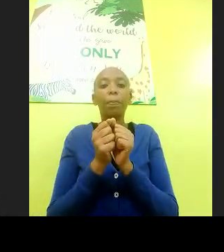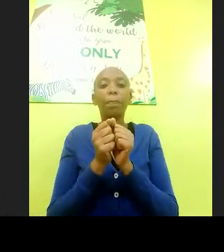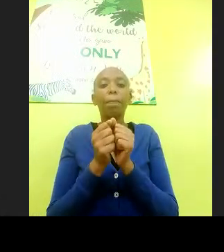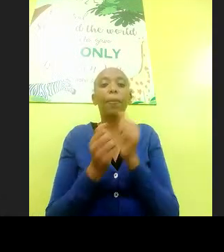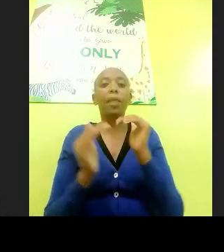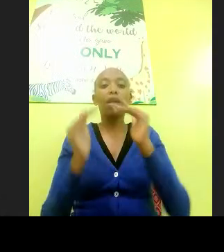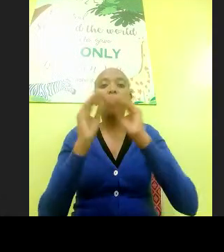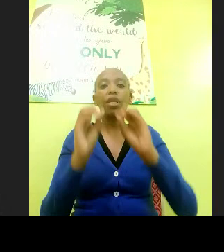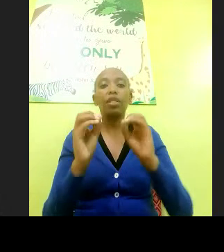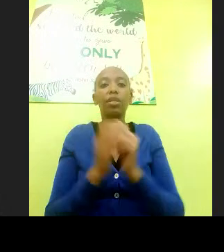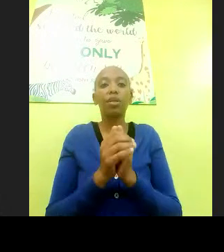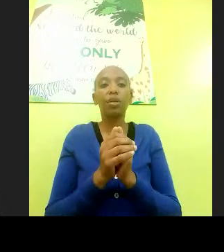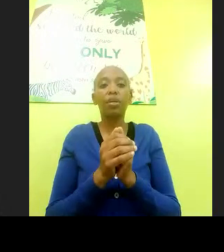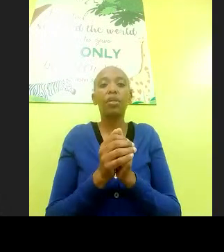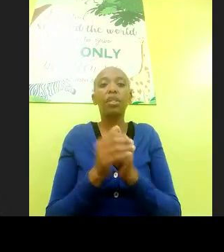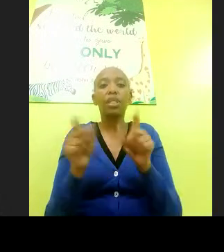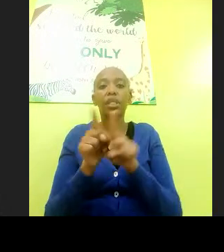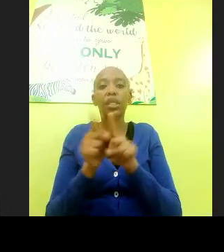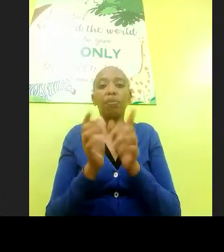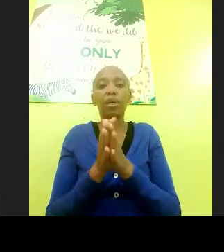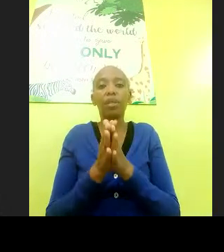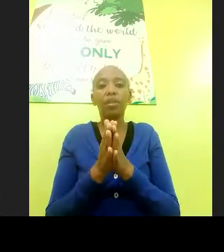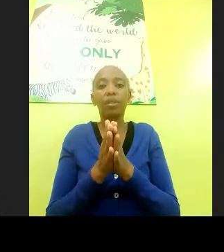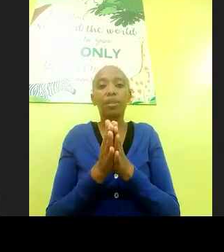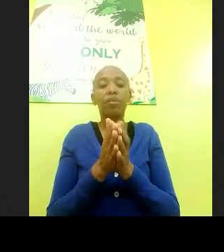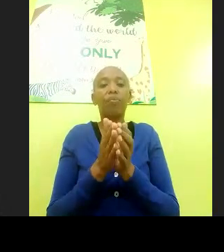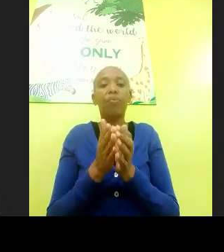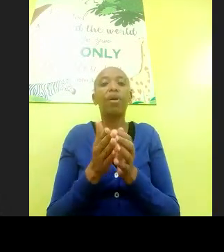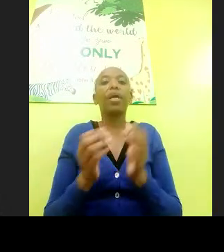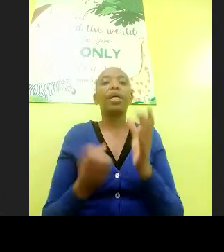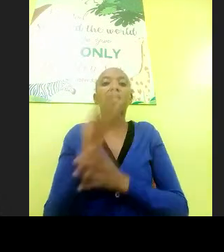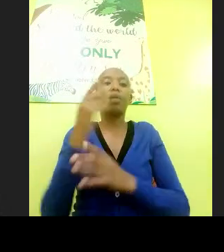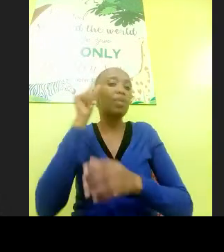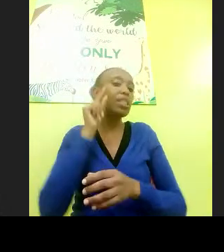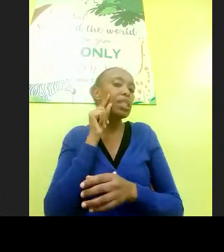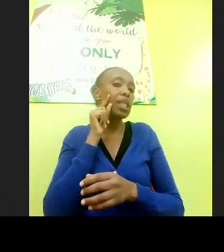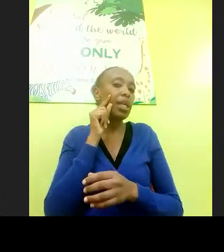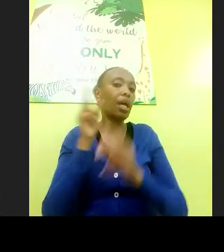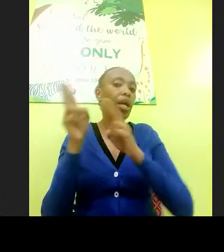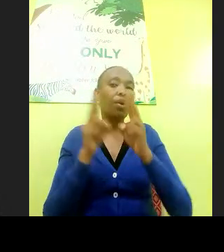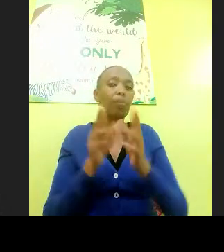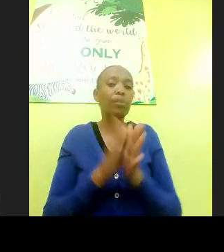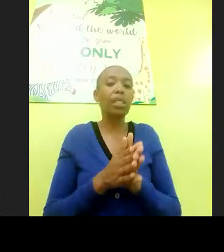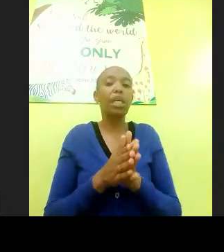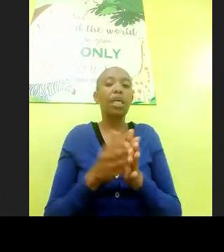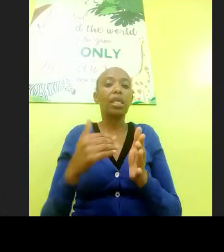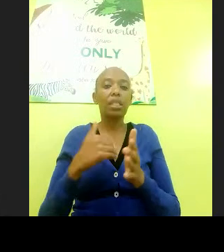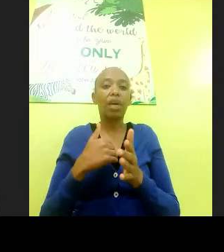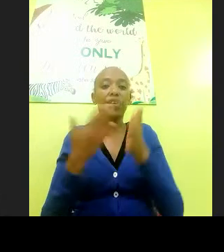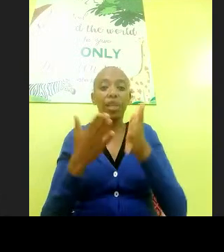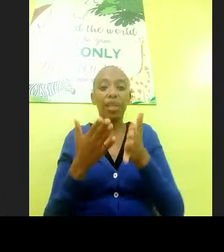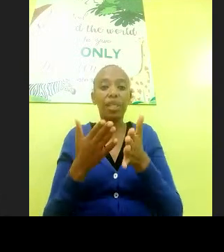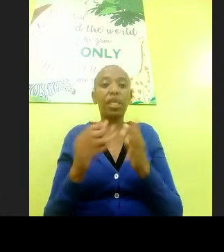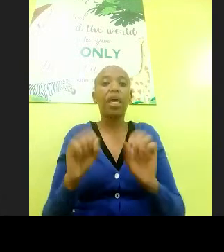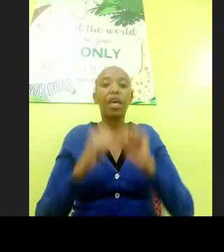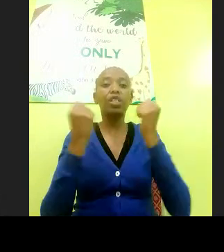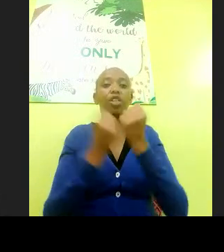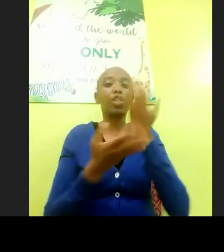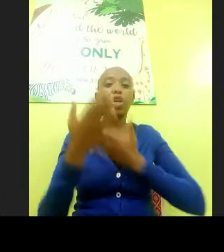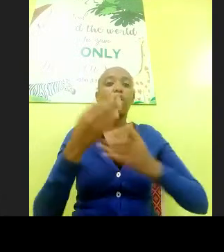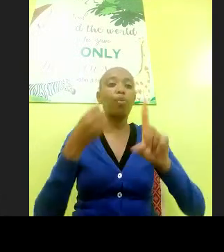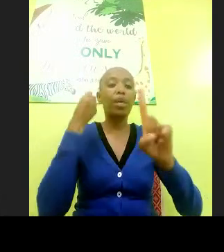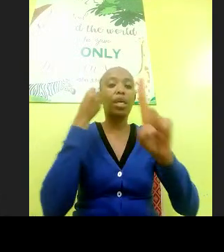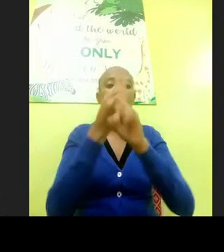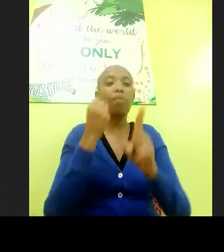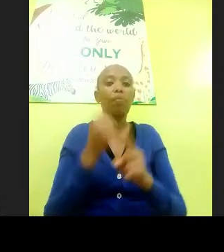inequalities and then entrenching established gender norms. It is having disproportionate socioeconomic impact